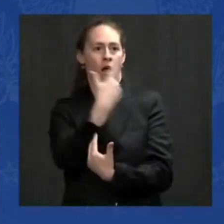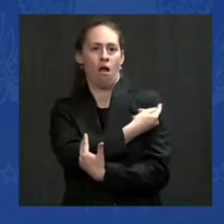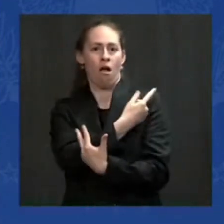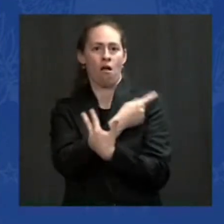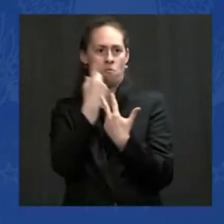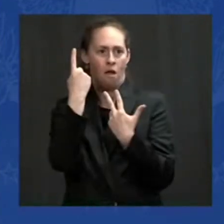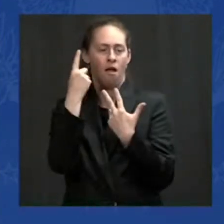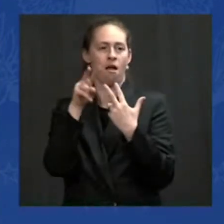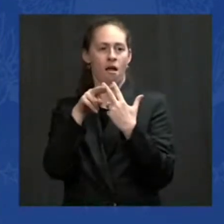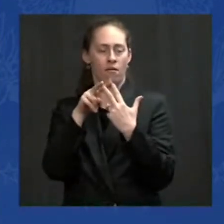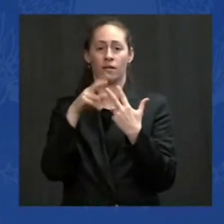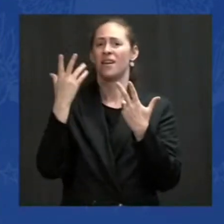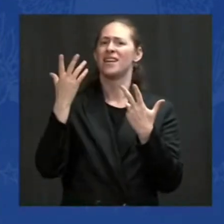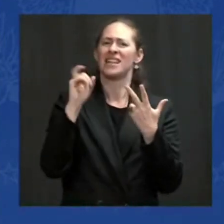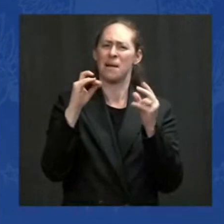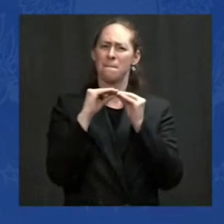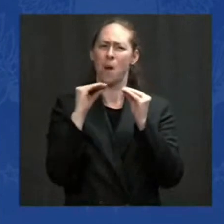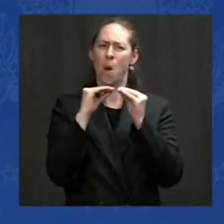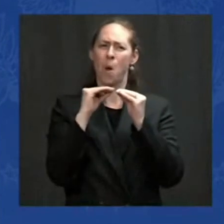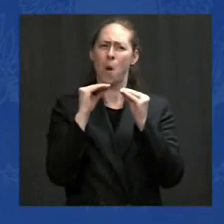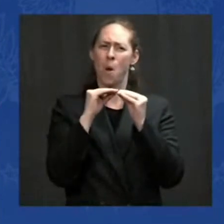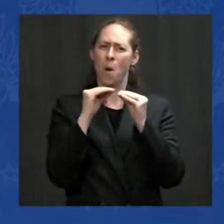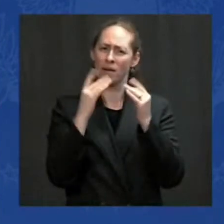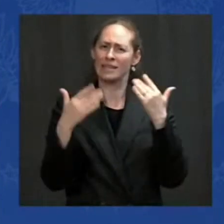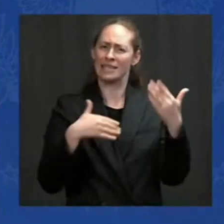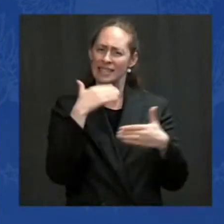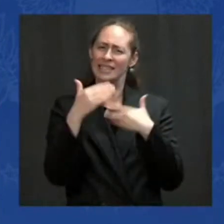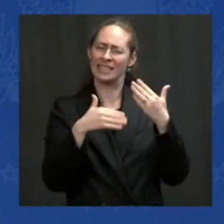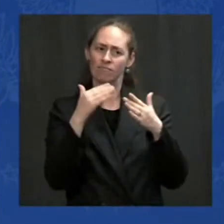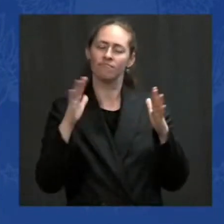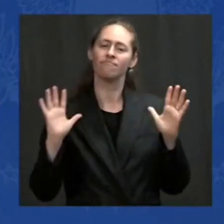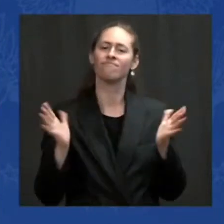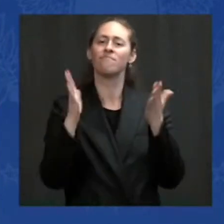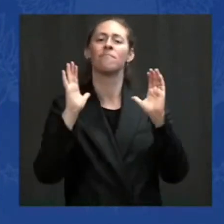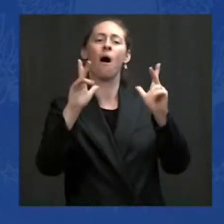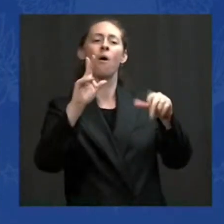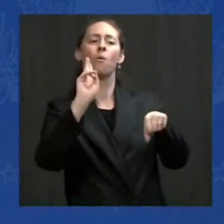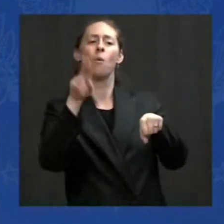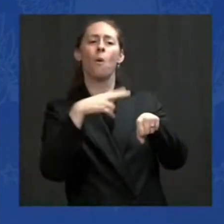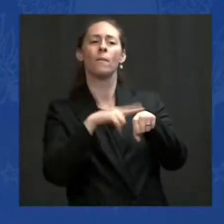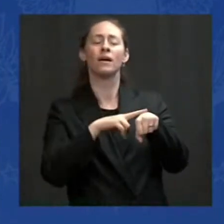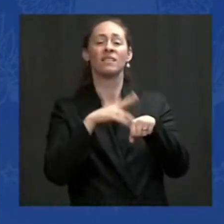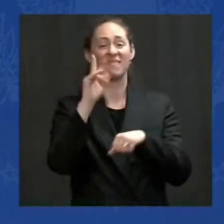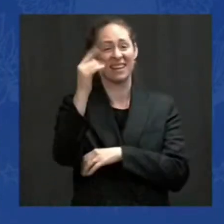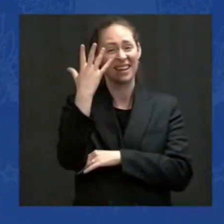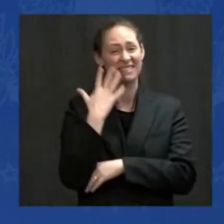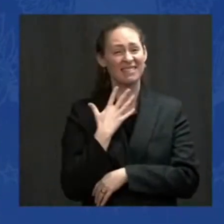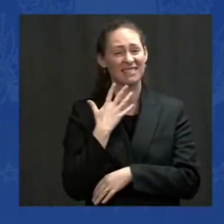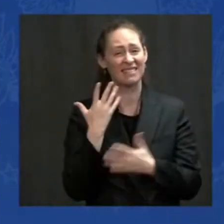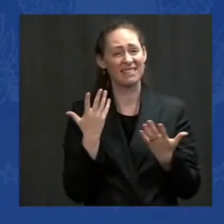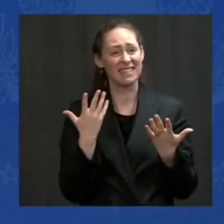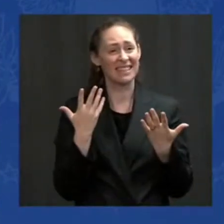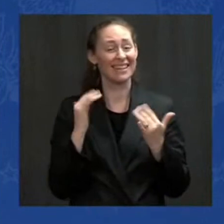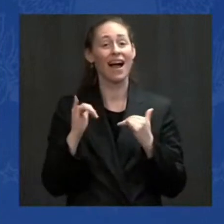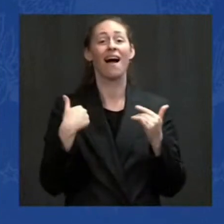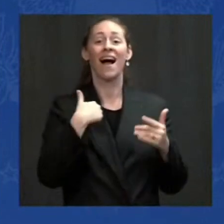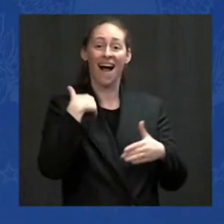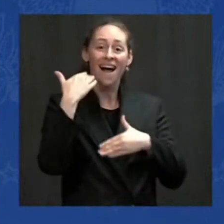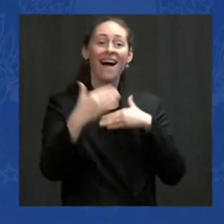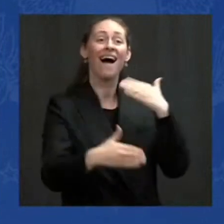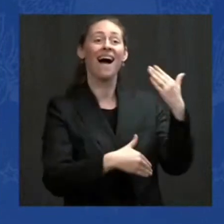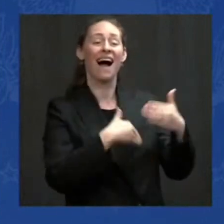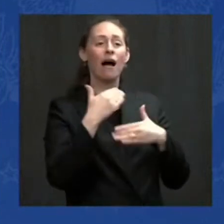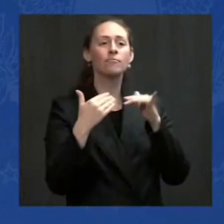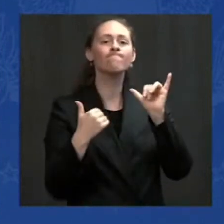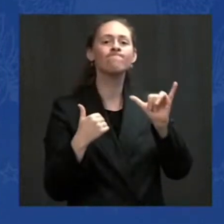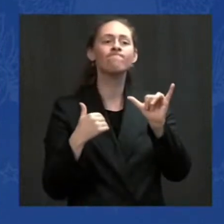and getting back to normal. But the sad reality is that despite our progress, we're still losing people to